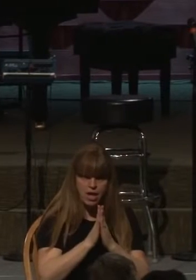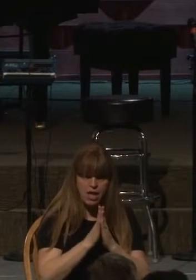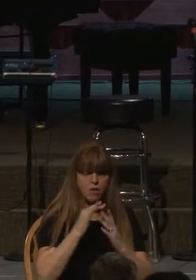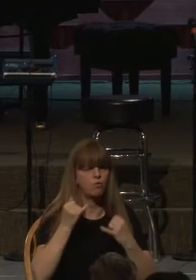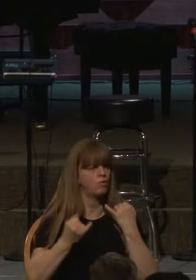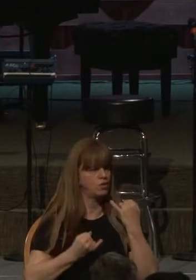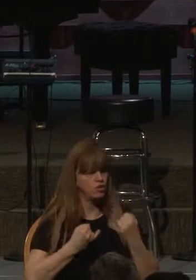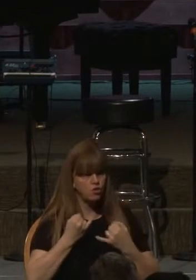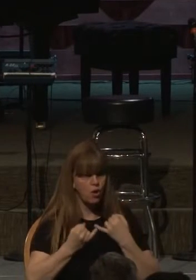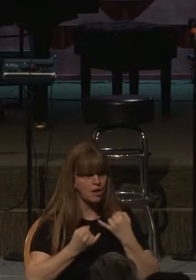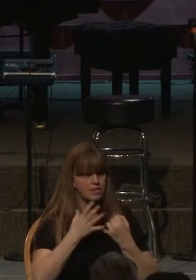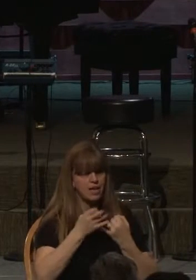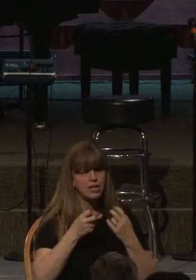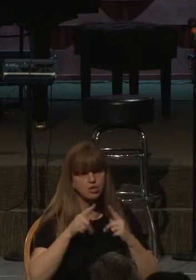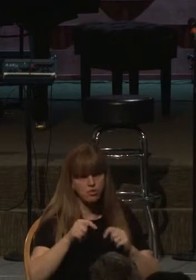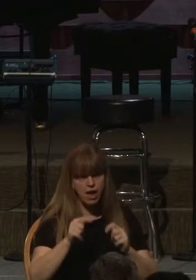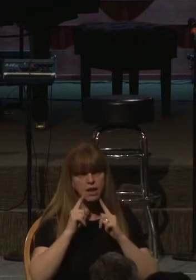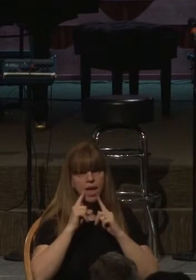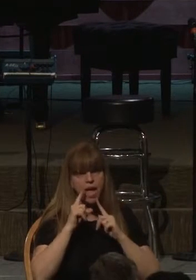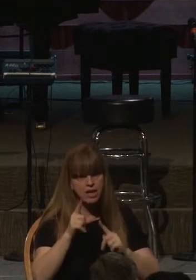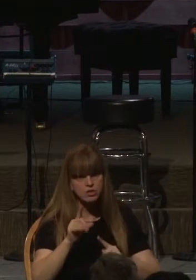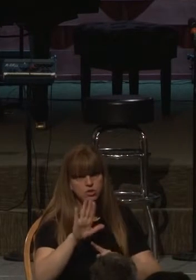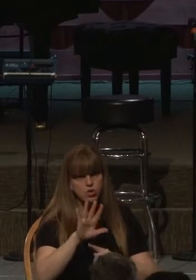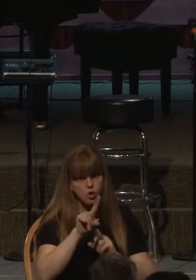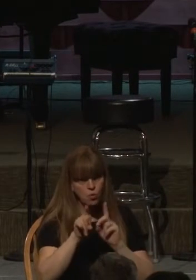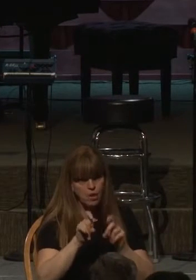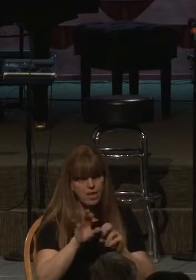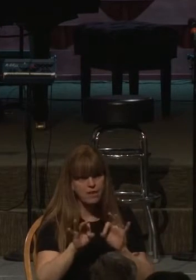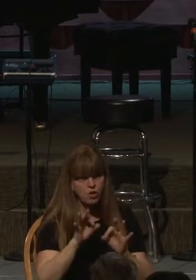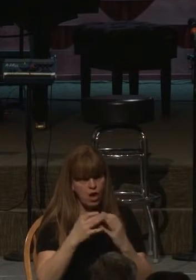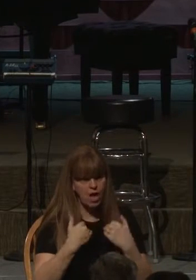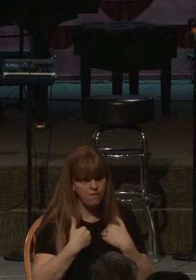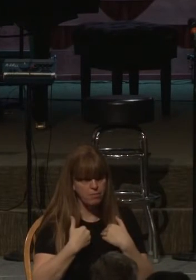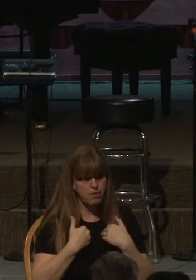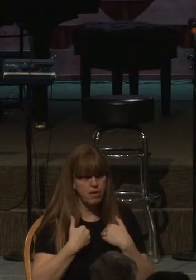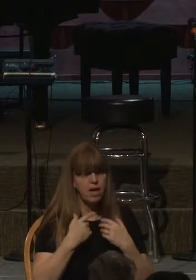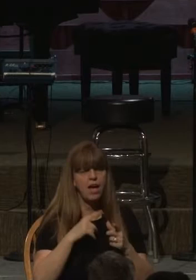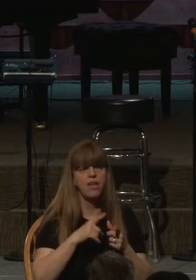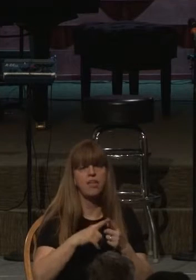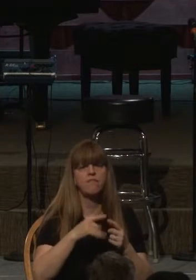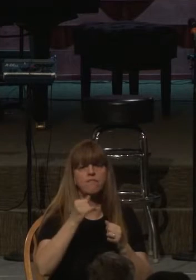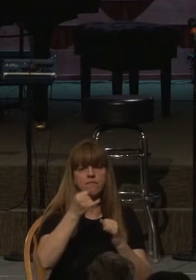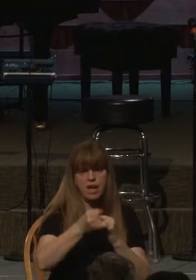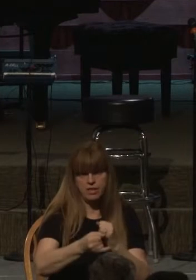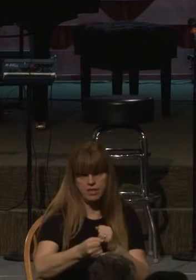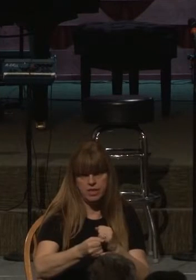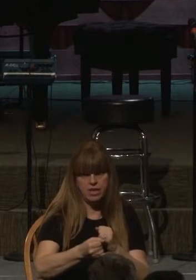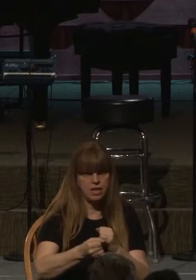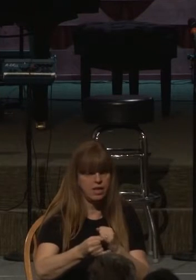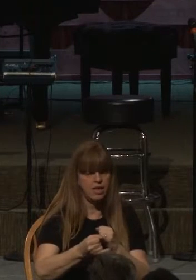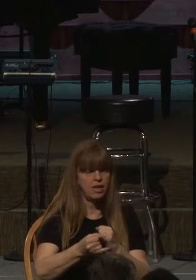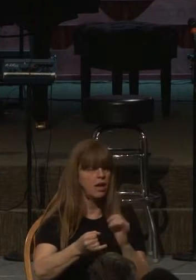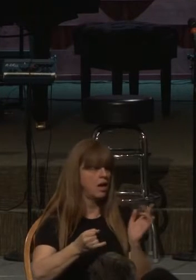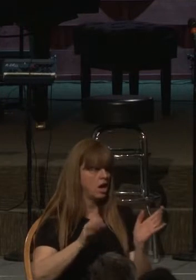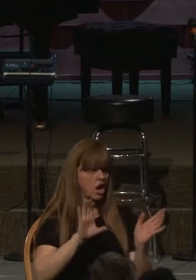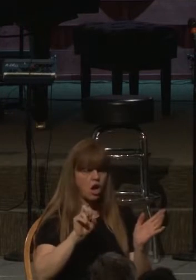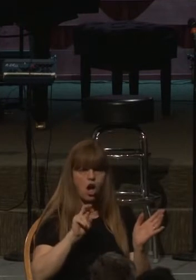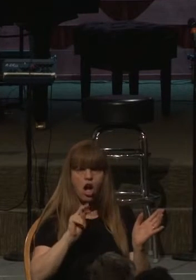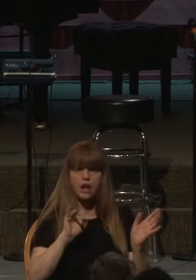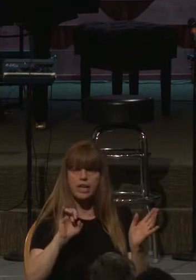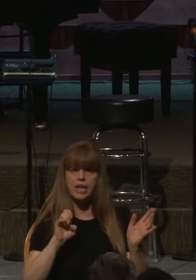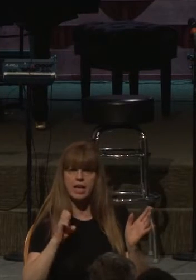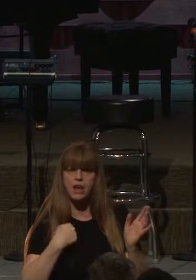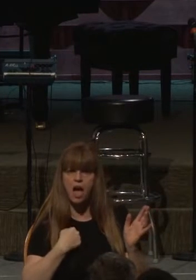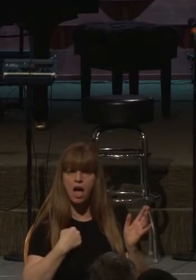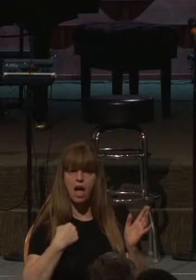rejoice and try to answer questions if you have them. And finally, as always, Connie and I are here at the front